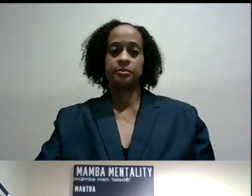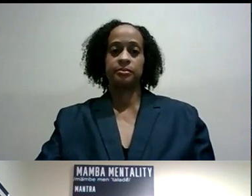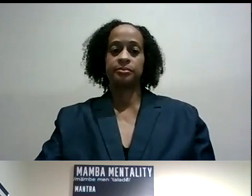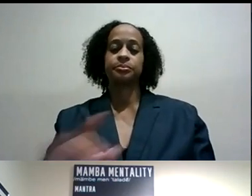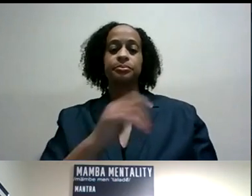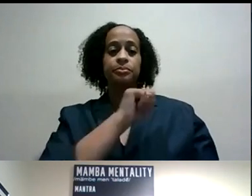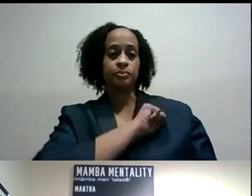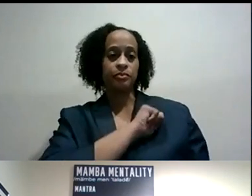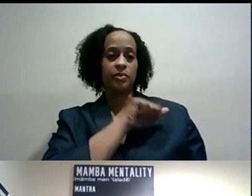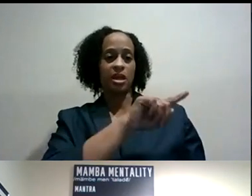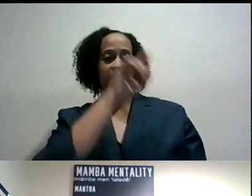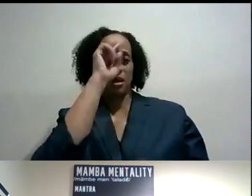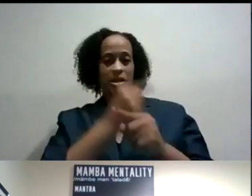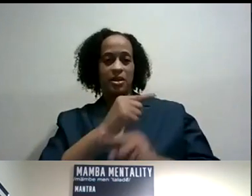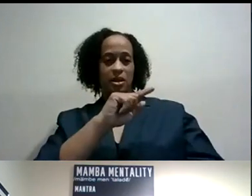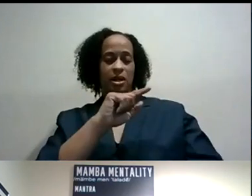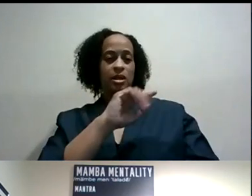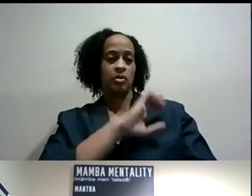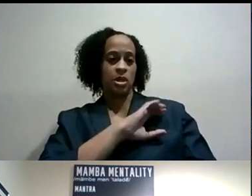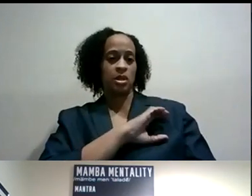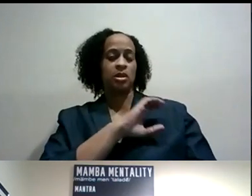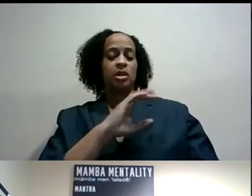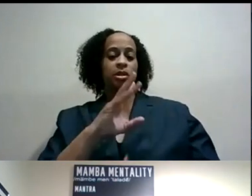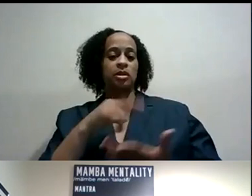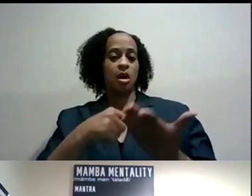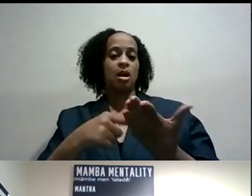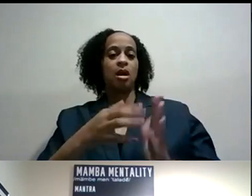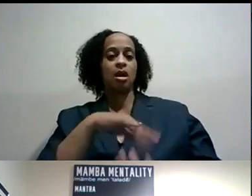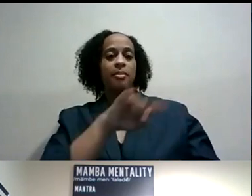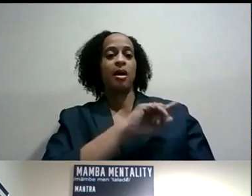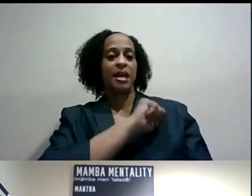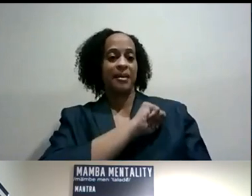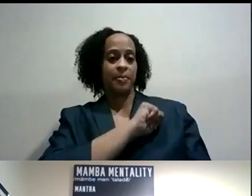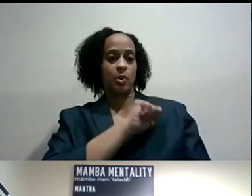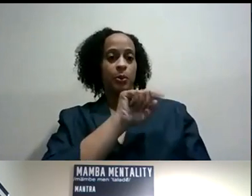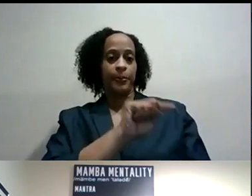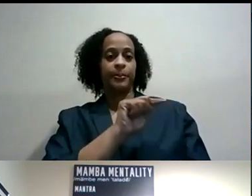Brother Carrington said, let's talk a little bit about Abel and